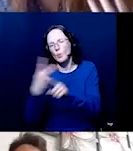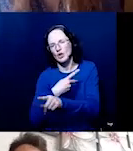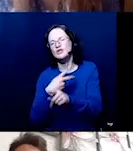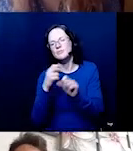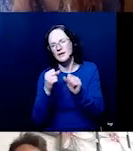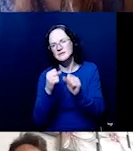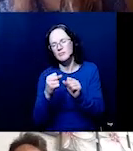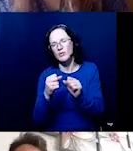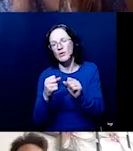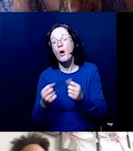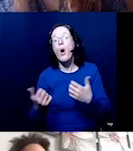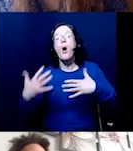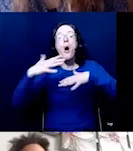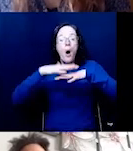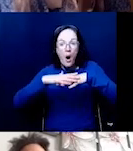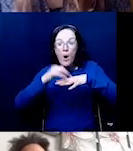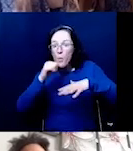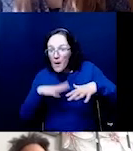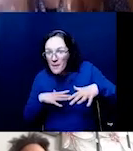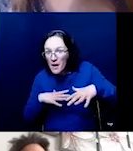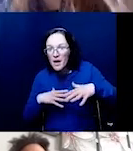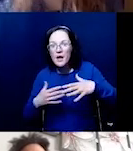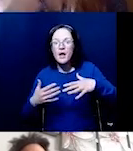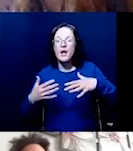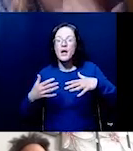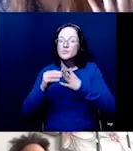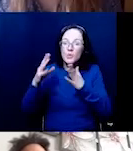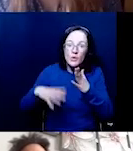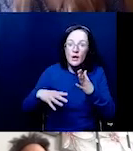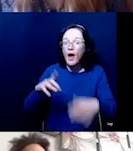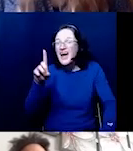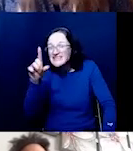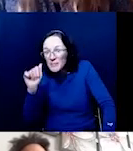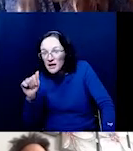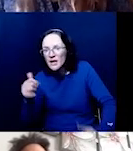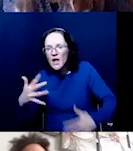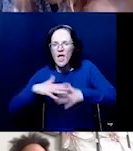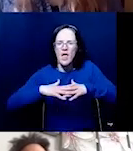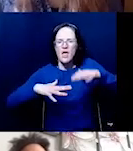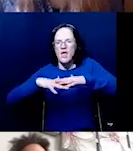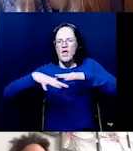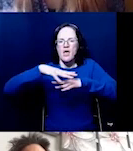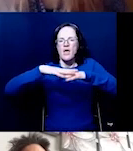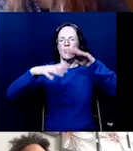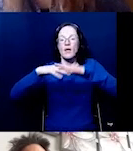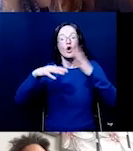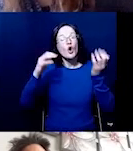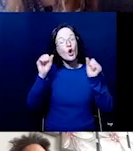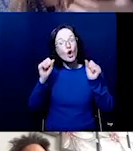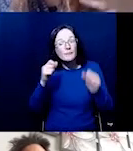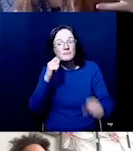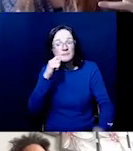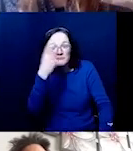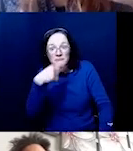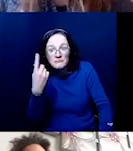student who is a woman with a disability. And intersectionality could be a bunch of things. You could be a person of color who is trans,